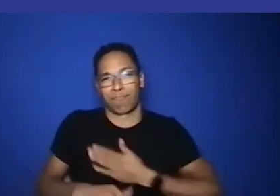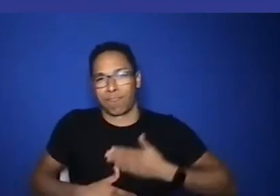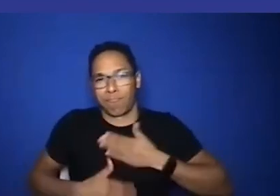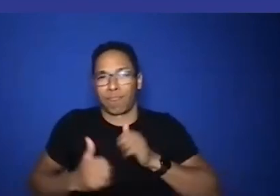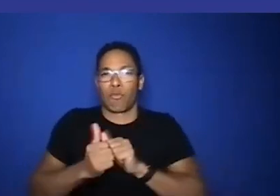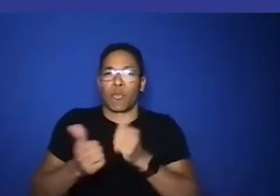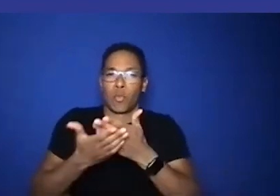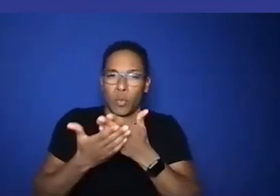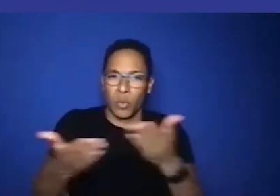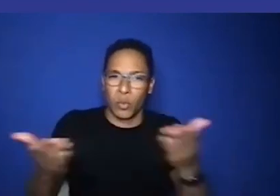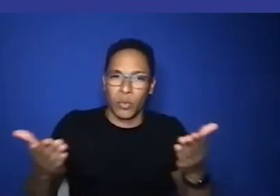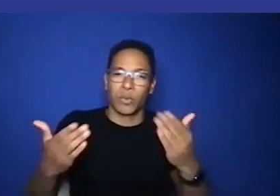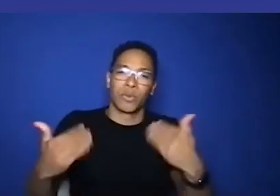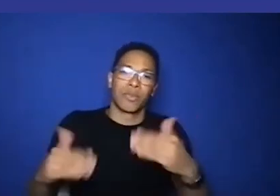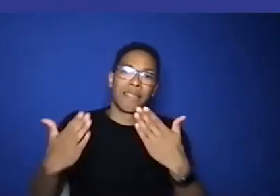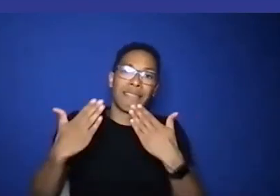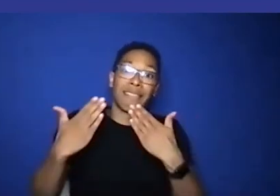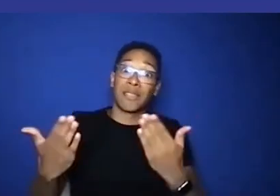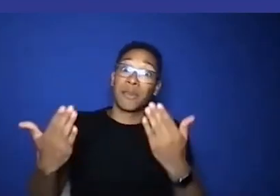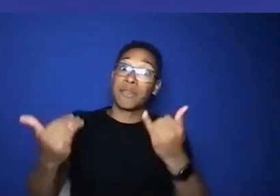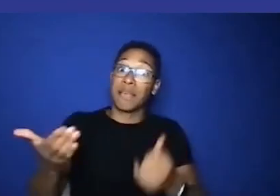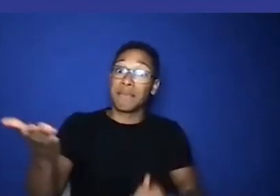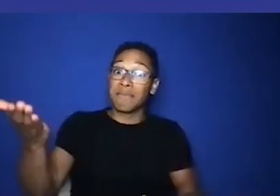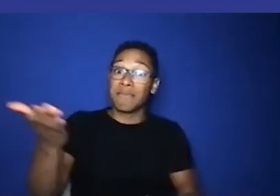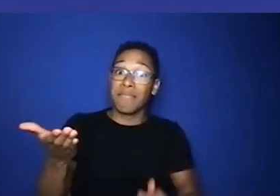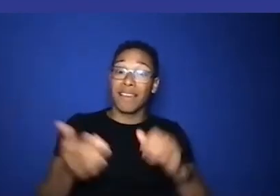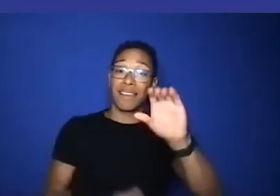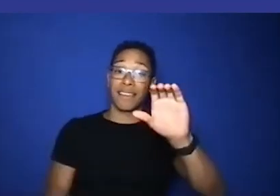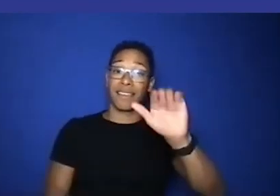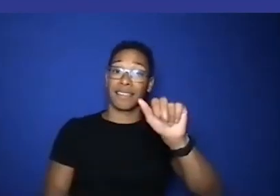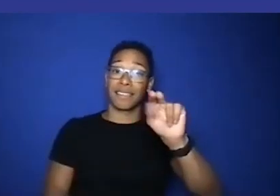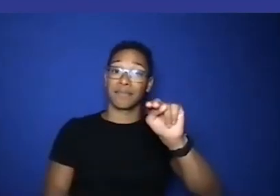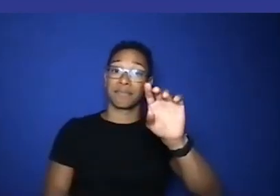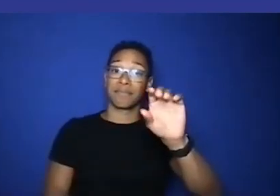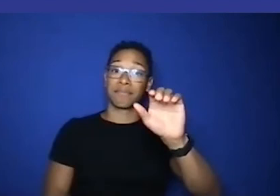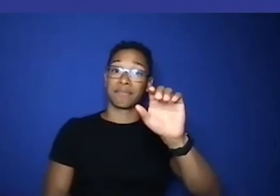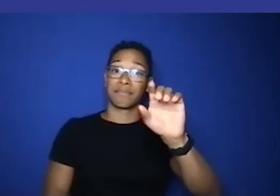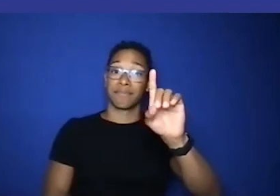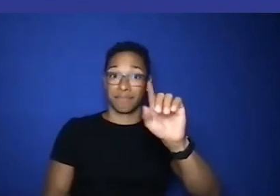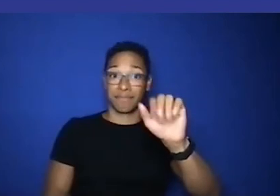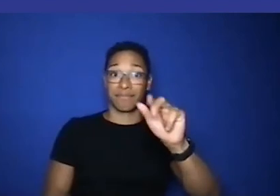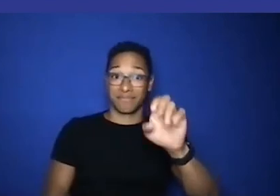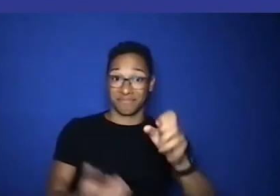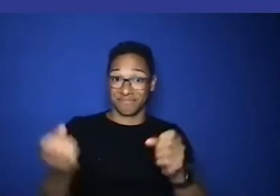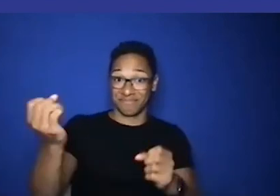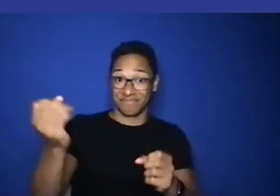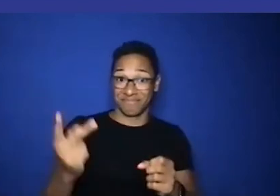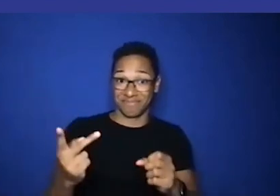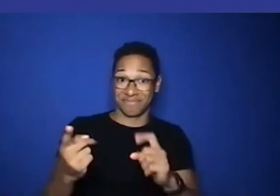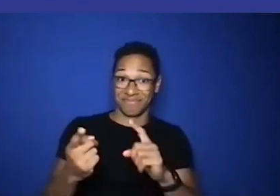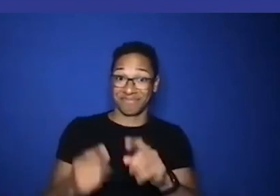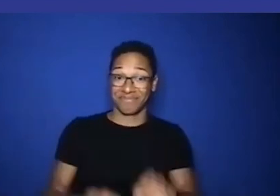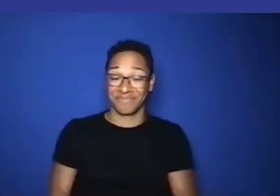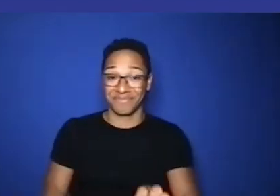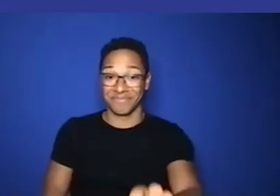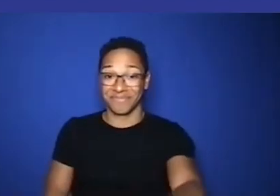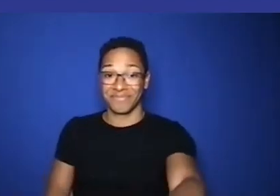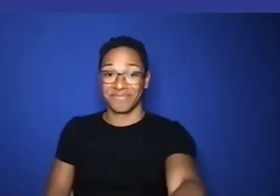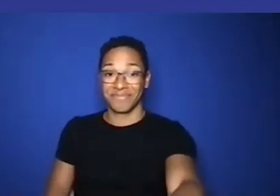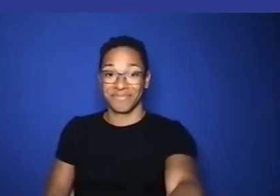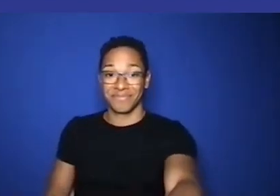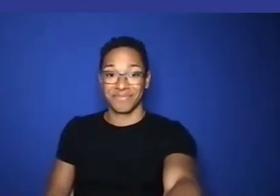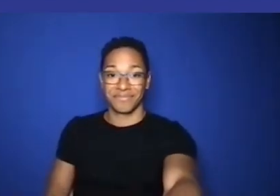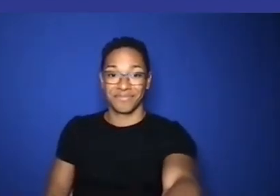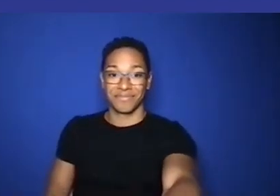grateful. And I'd like to invite Candice back here with us.